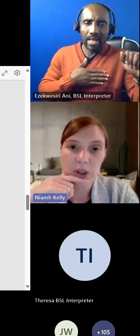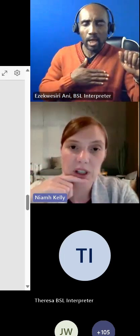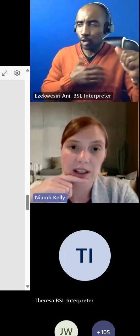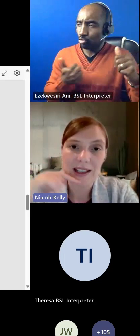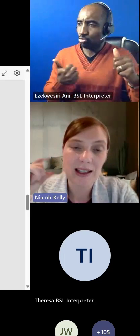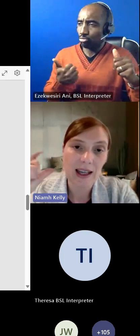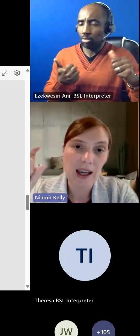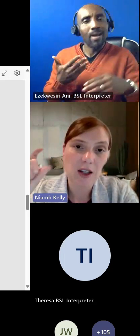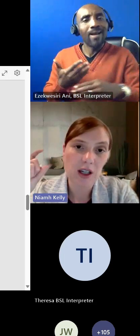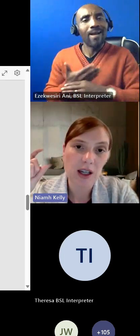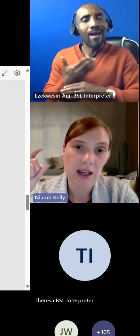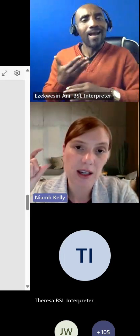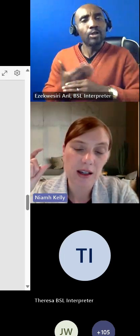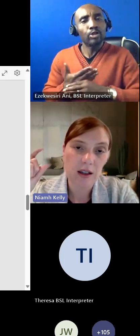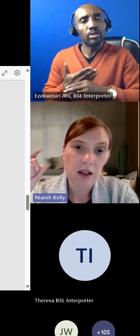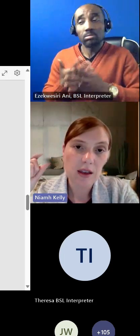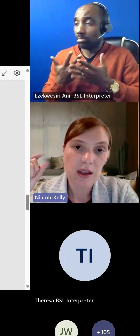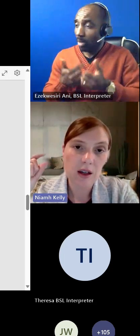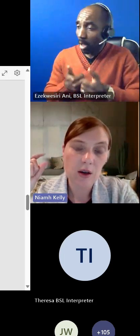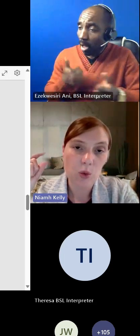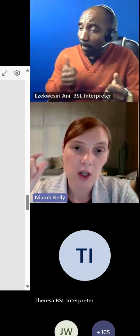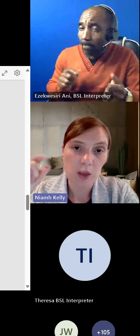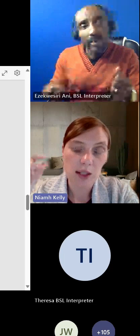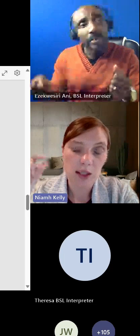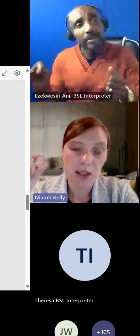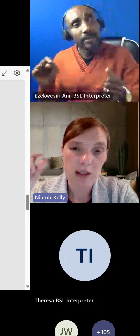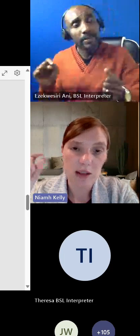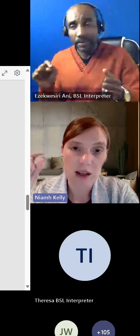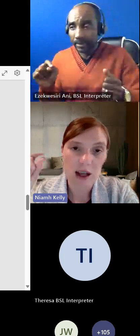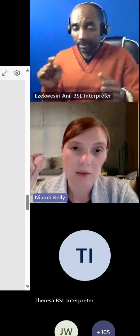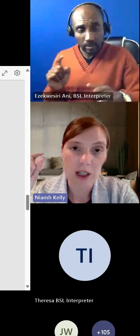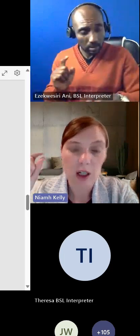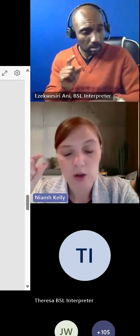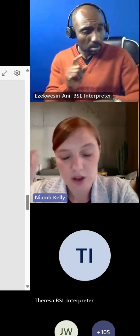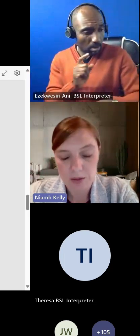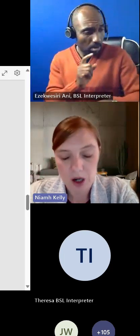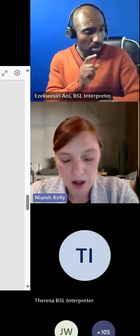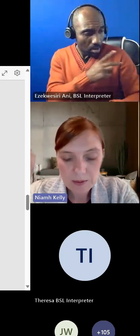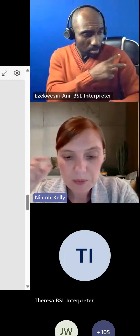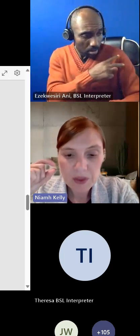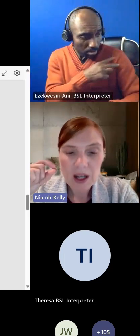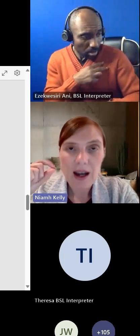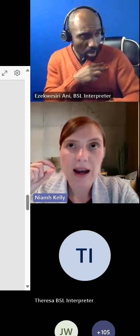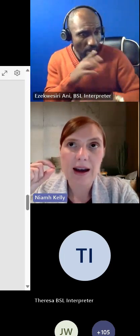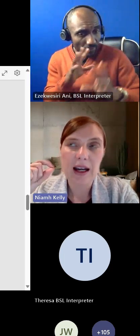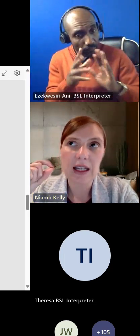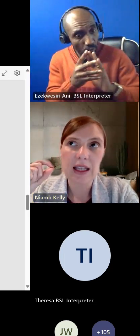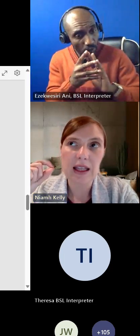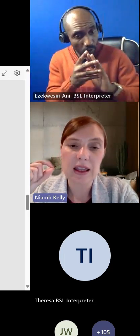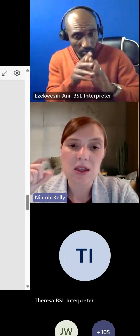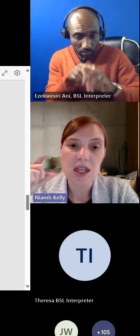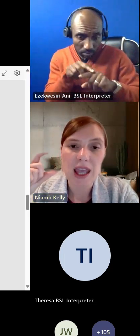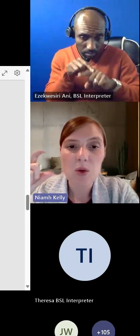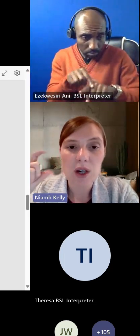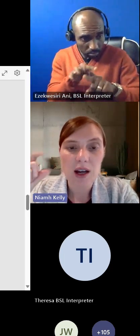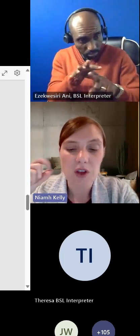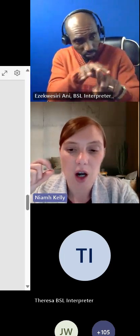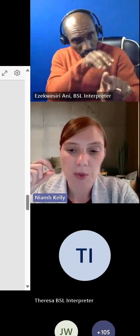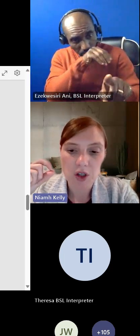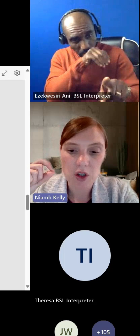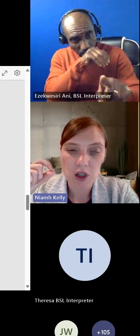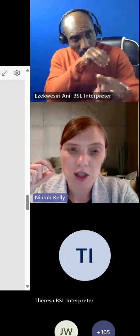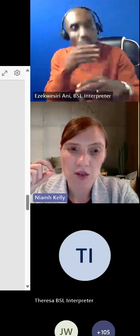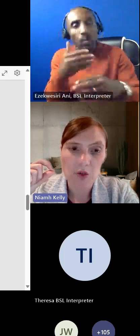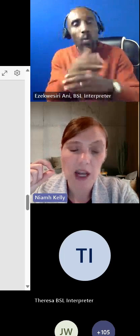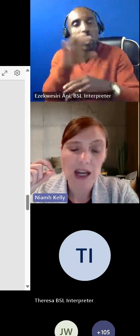any company that is engaging in the workplace inclusion model, they would have